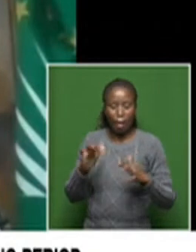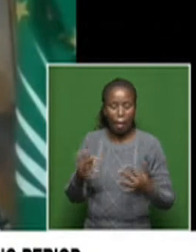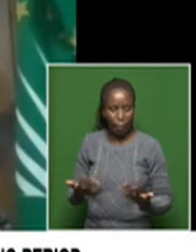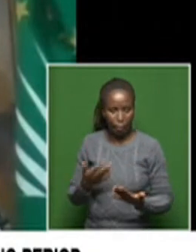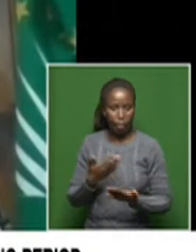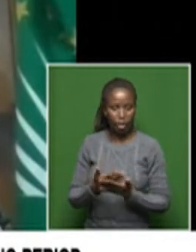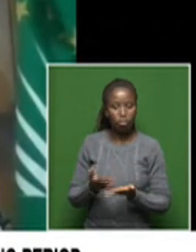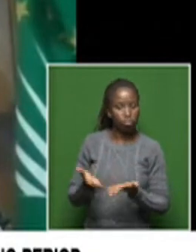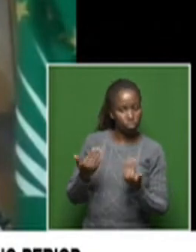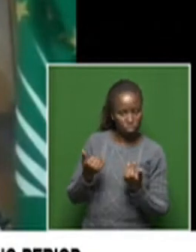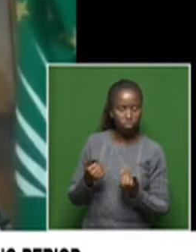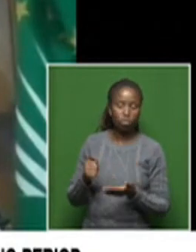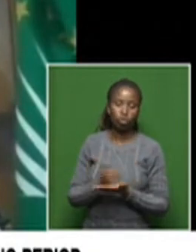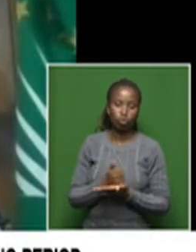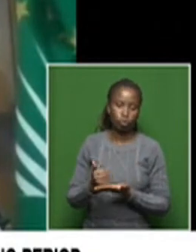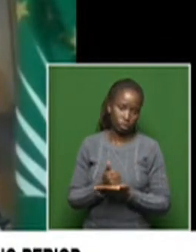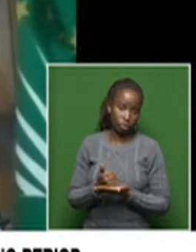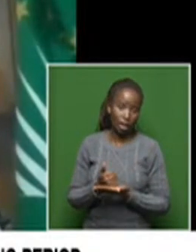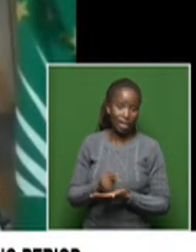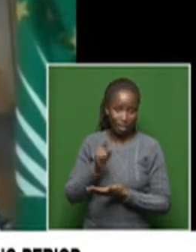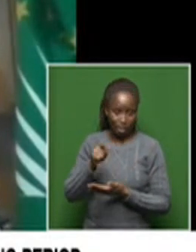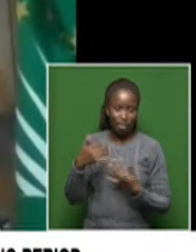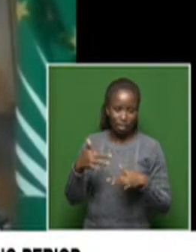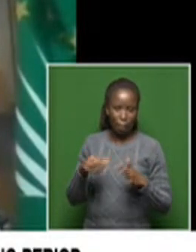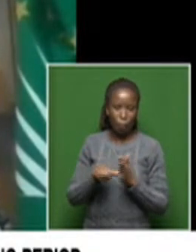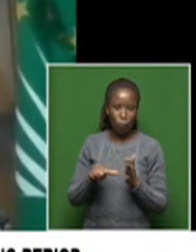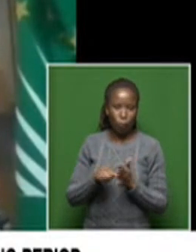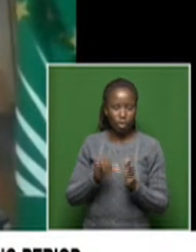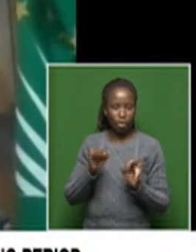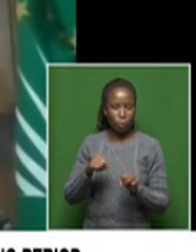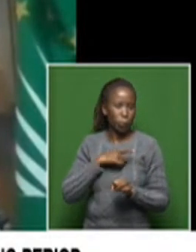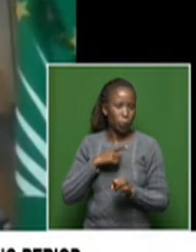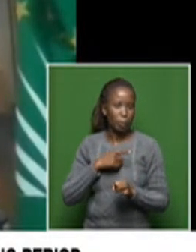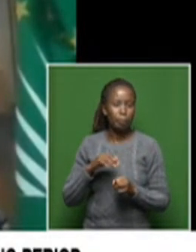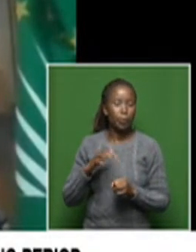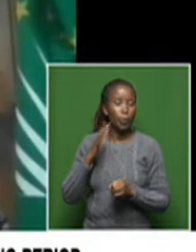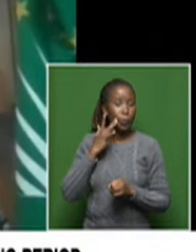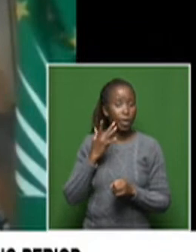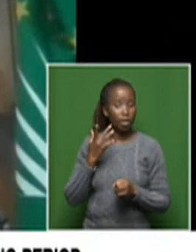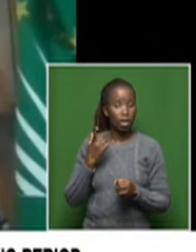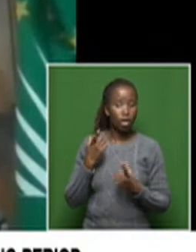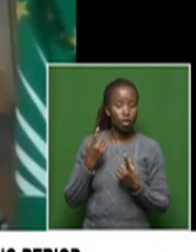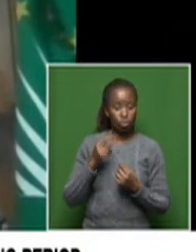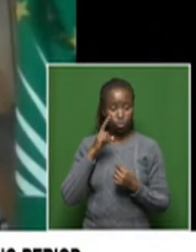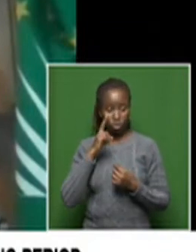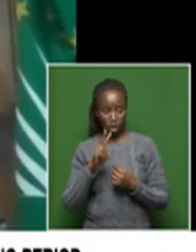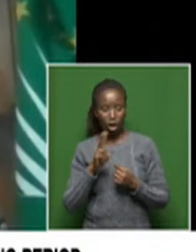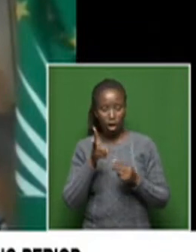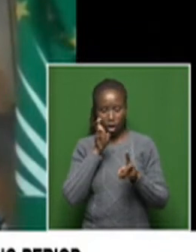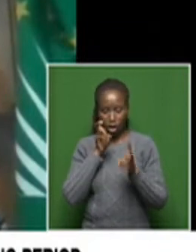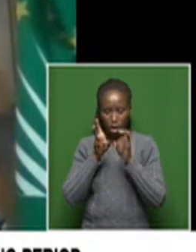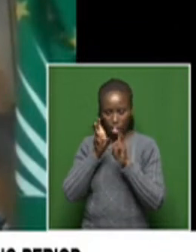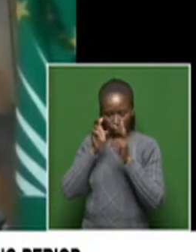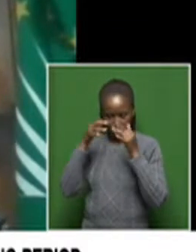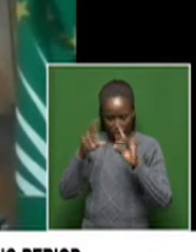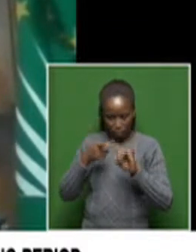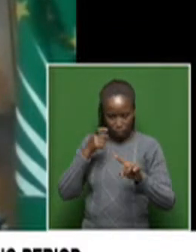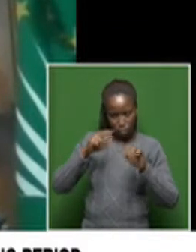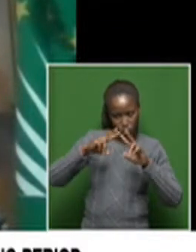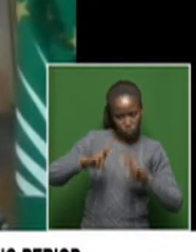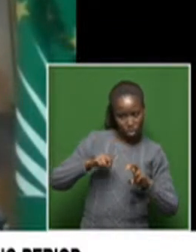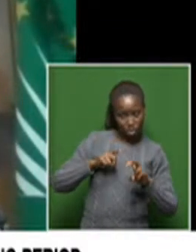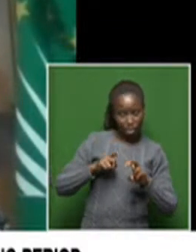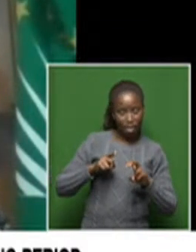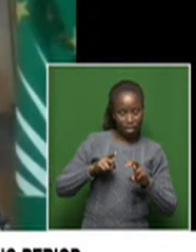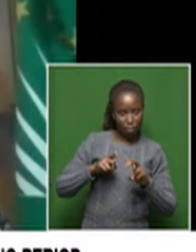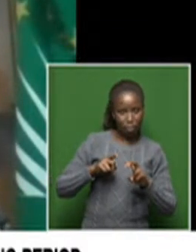to respond. This is important because when we respond in what they've raised, this is based on the research, as we have said as government,